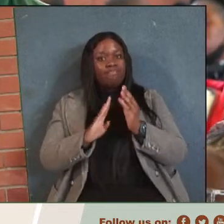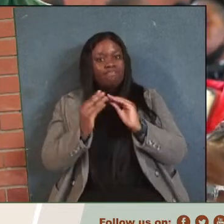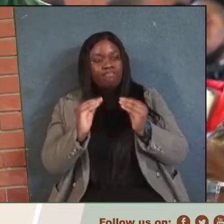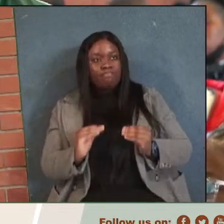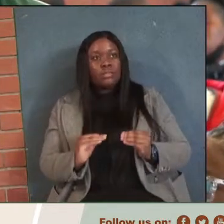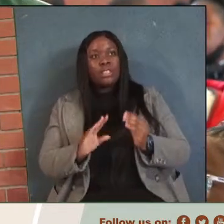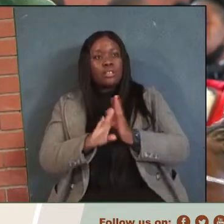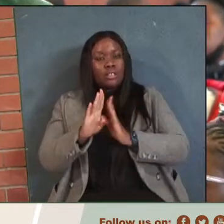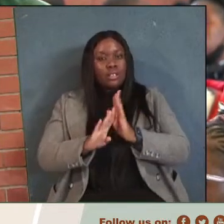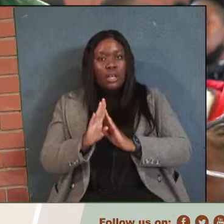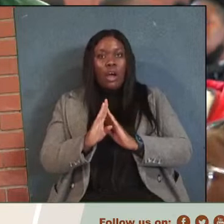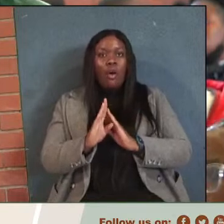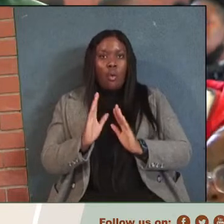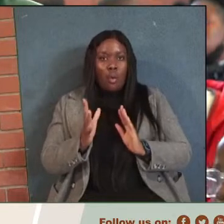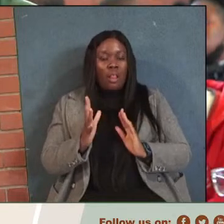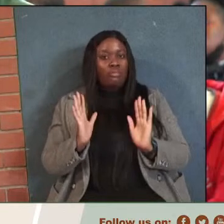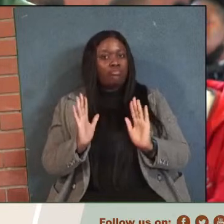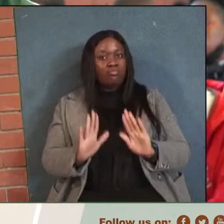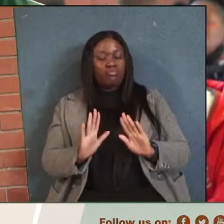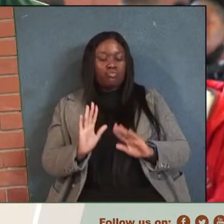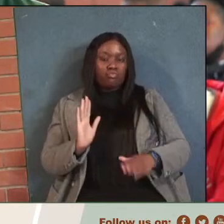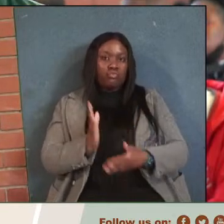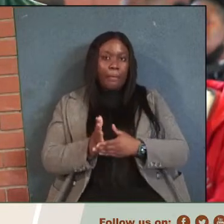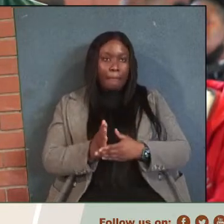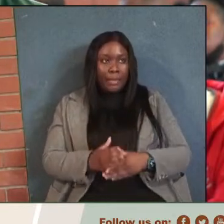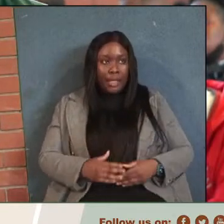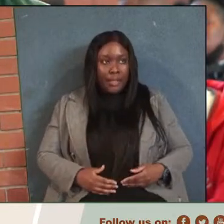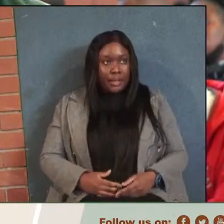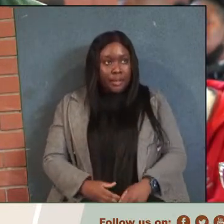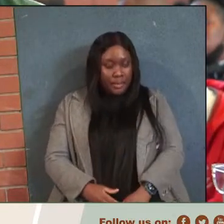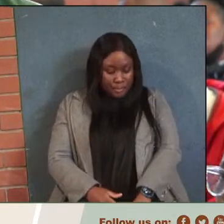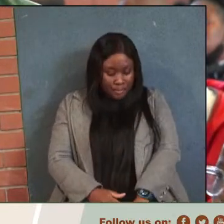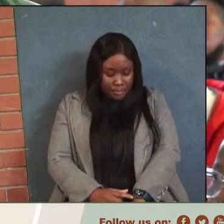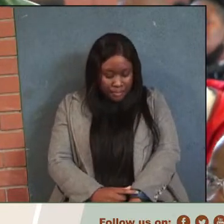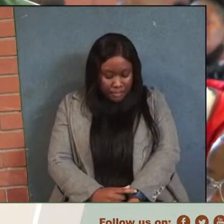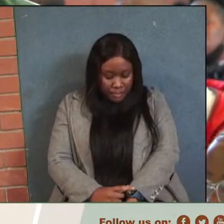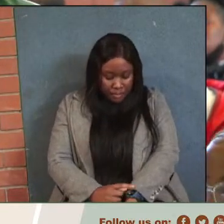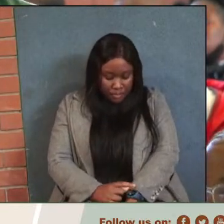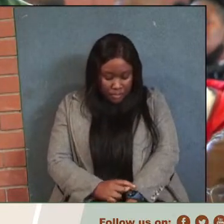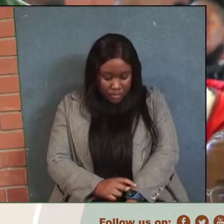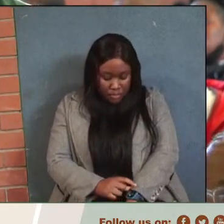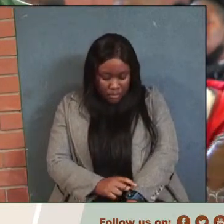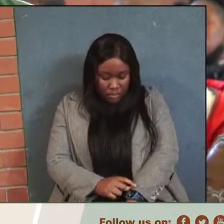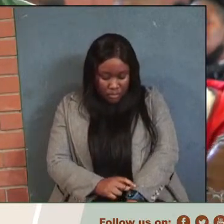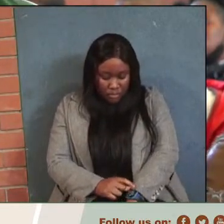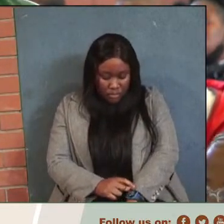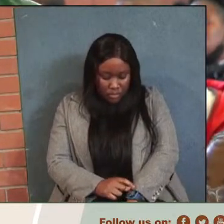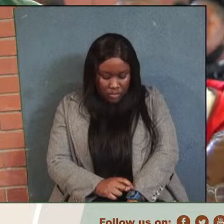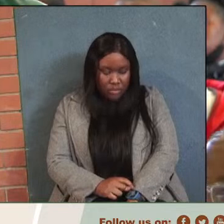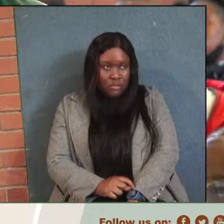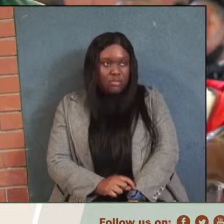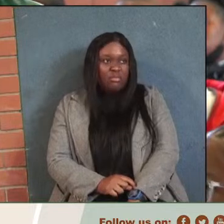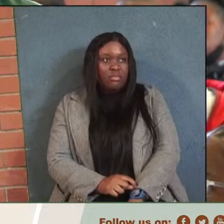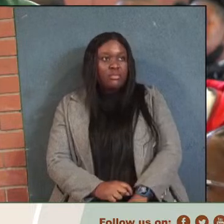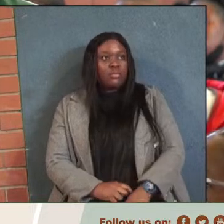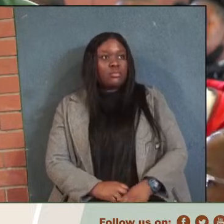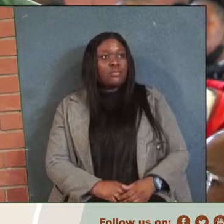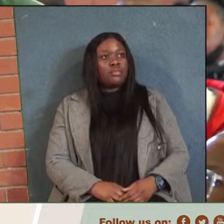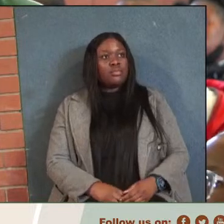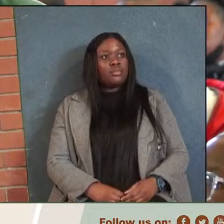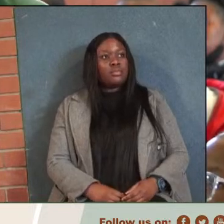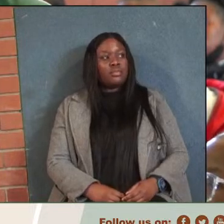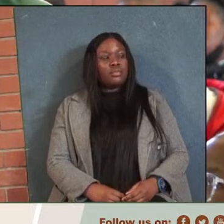Secondly, deception. We as the commission are very well aware that our government has a lot on their platter, and therefore we do not blame